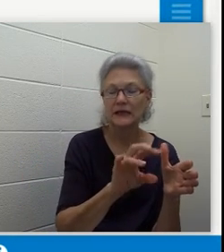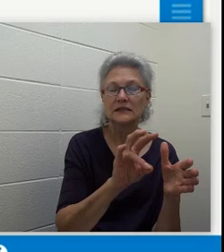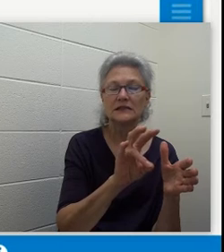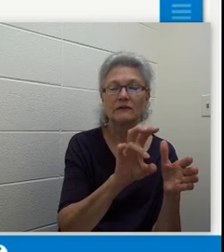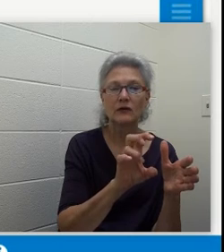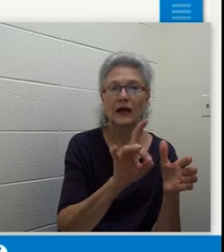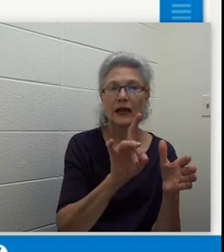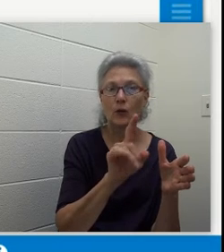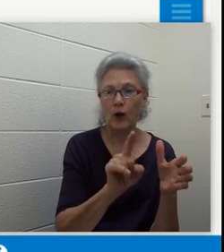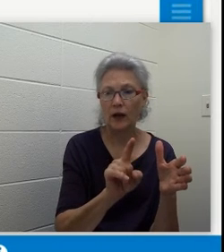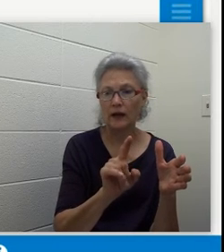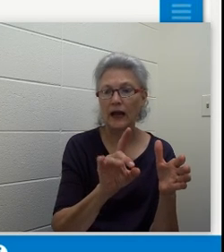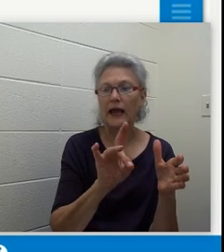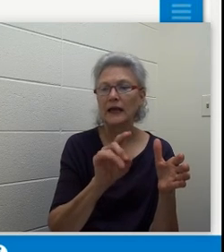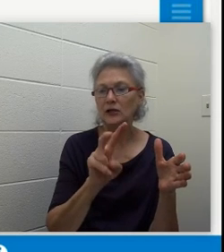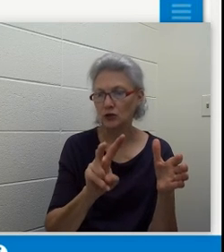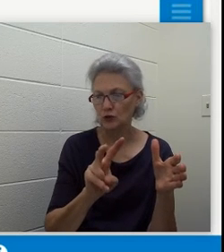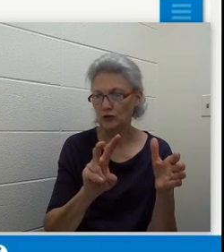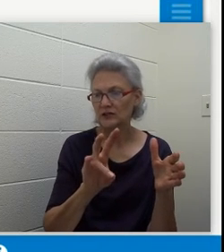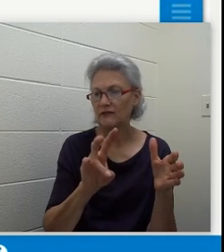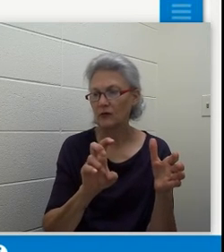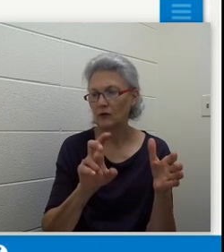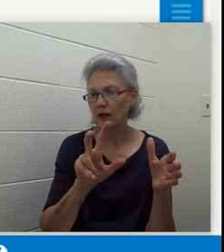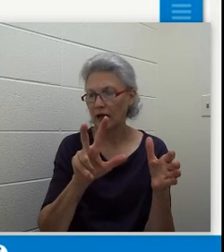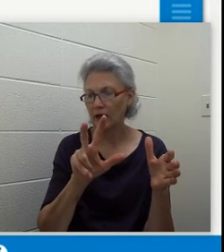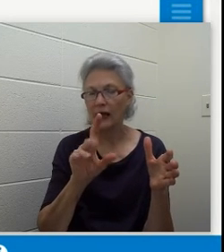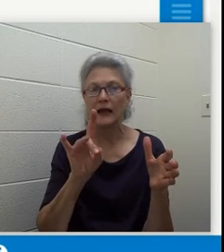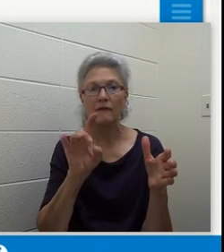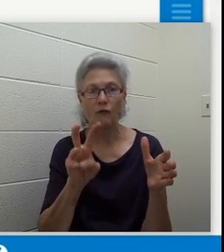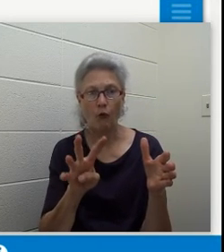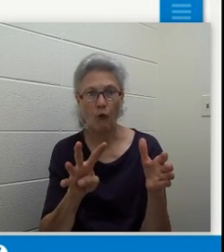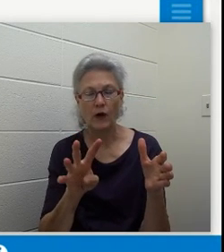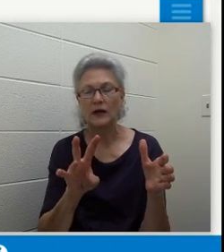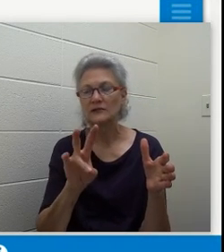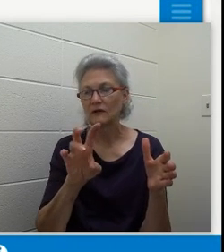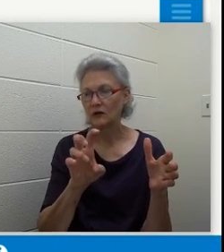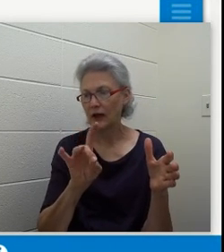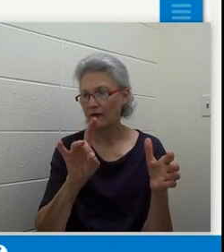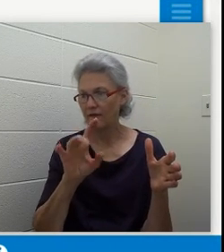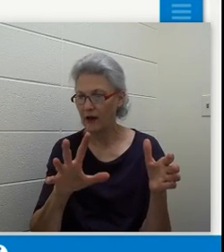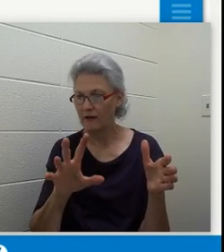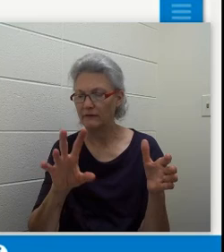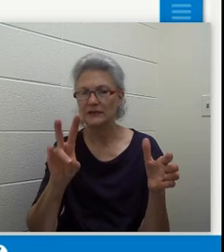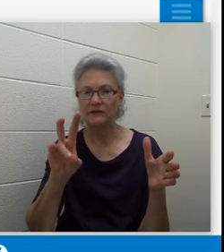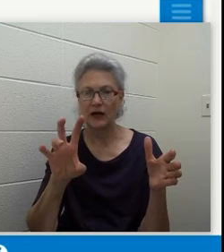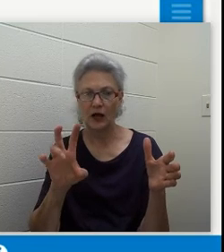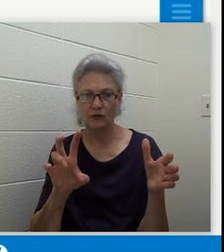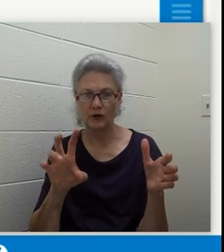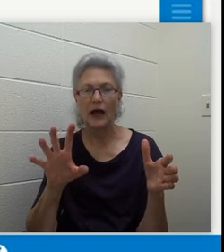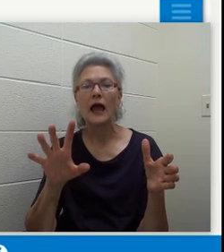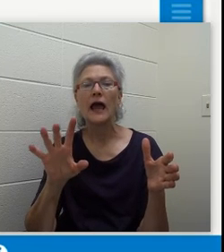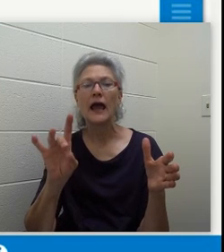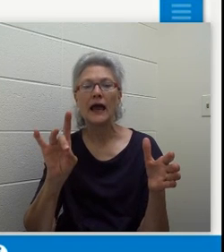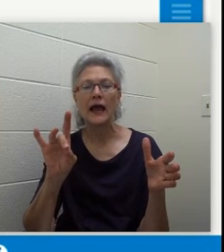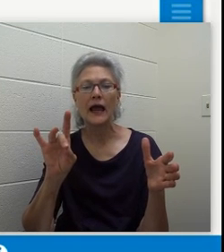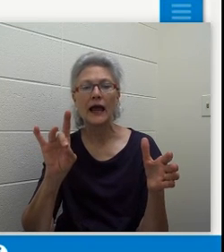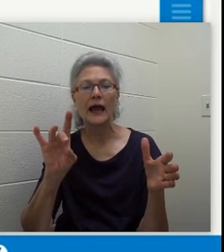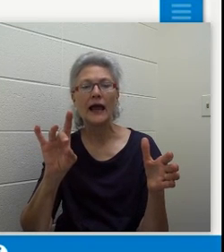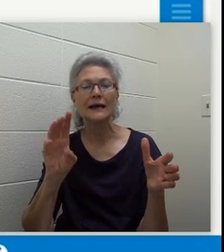782, 783, 784, 785,